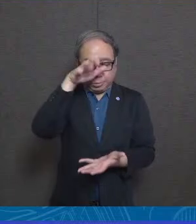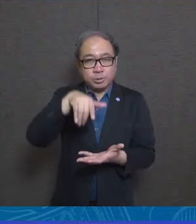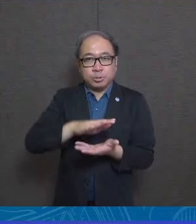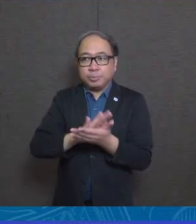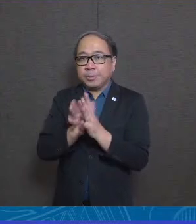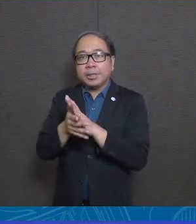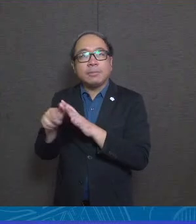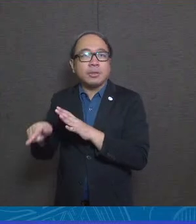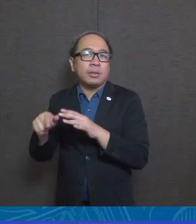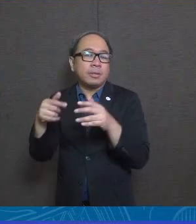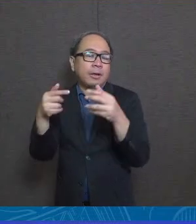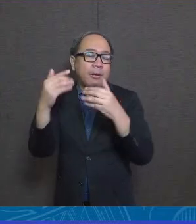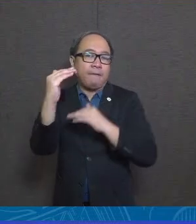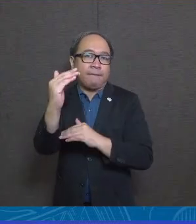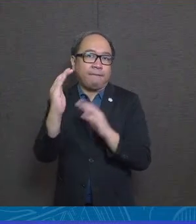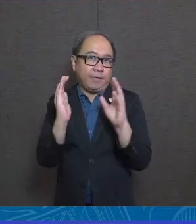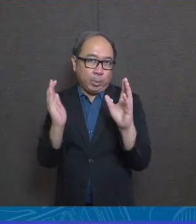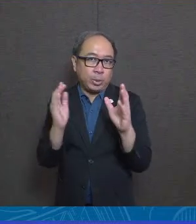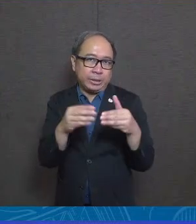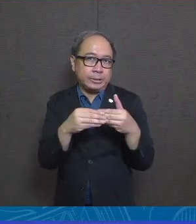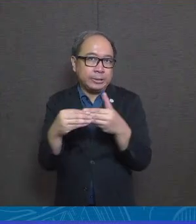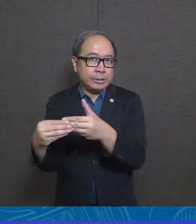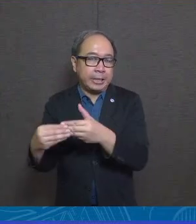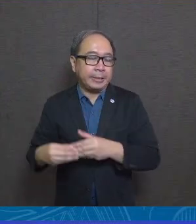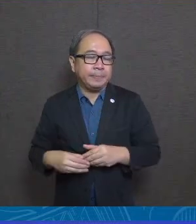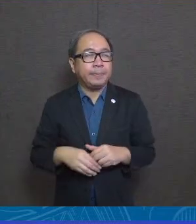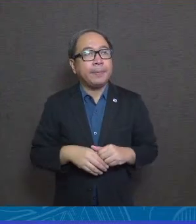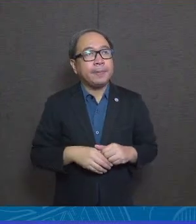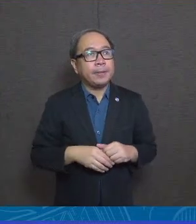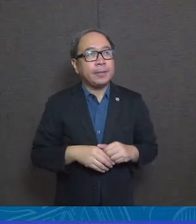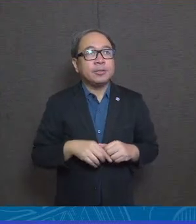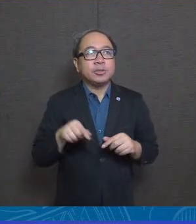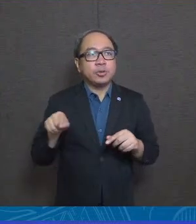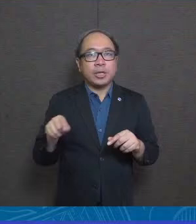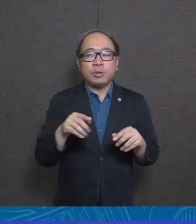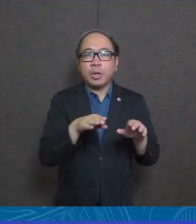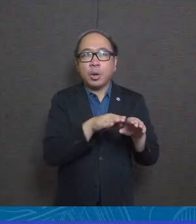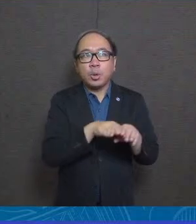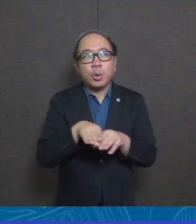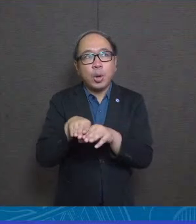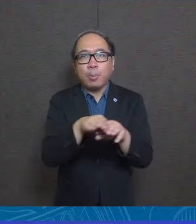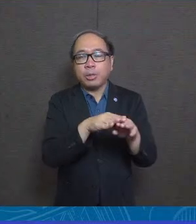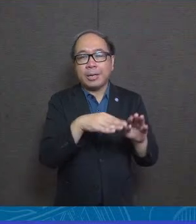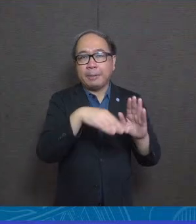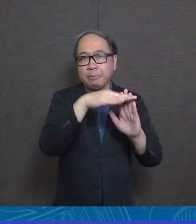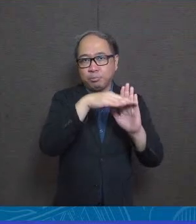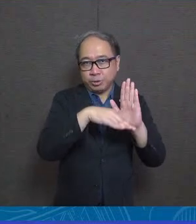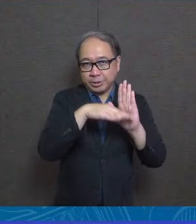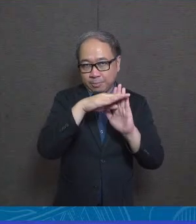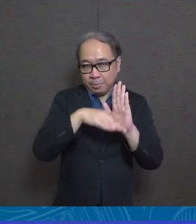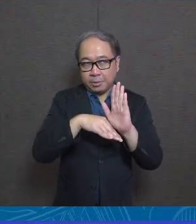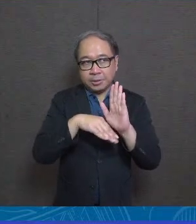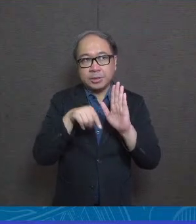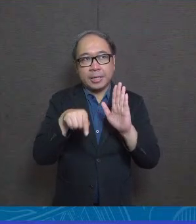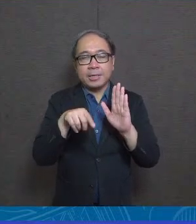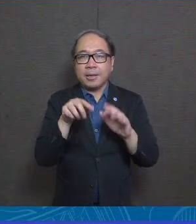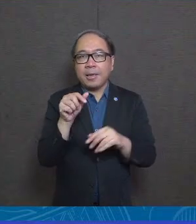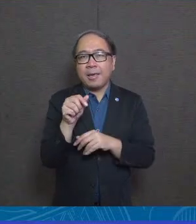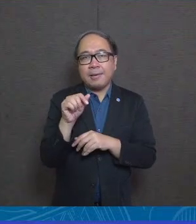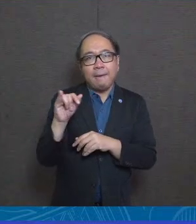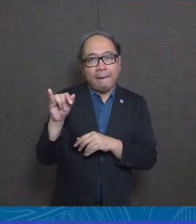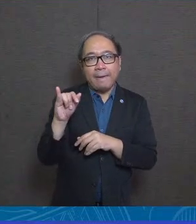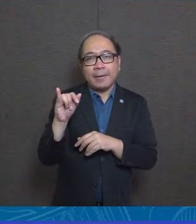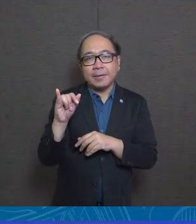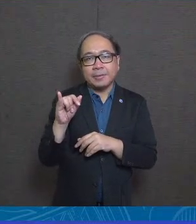just briefly go through the common values and principles of ethical AI that are mentioned in this